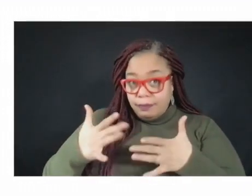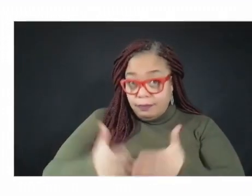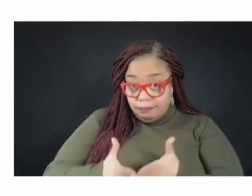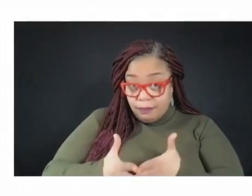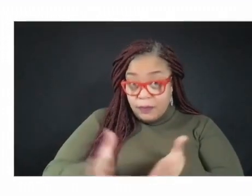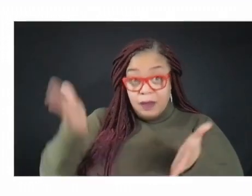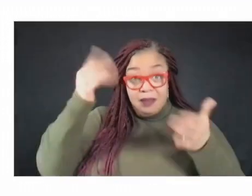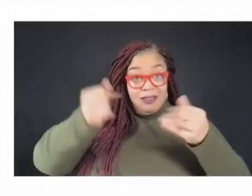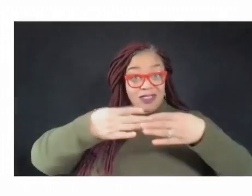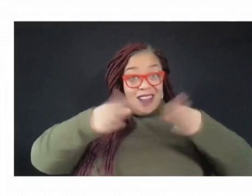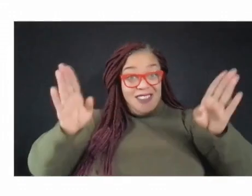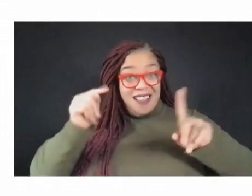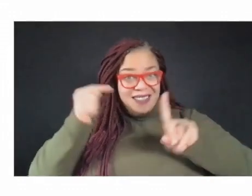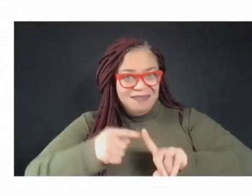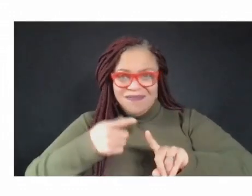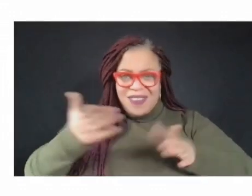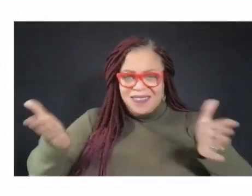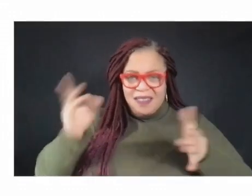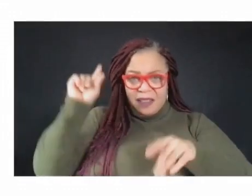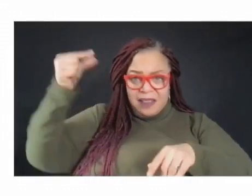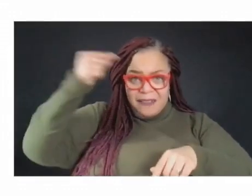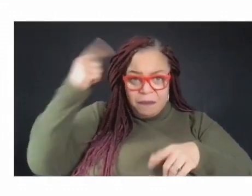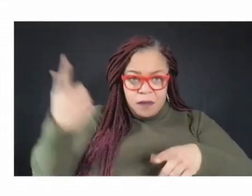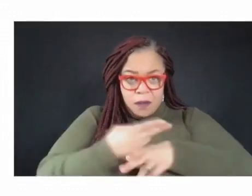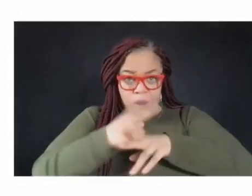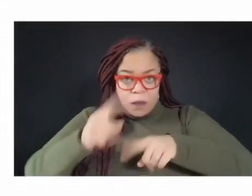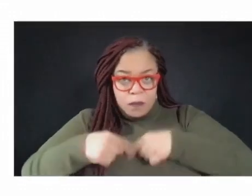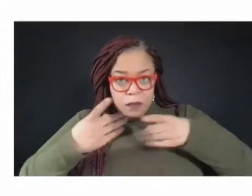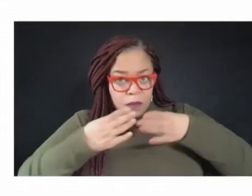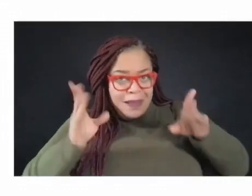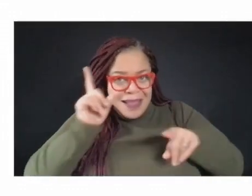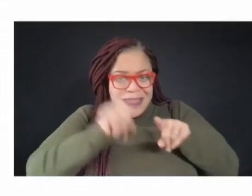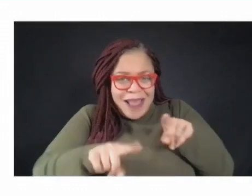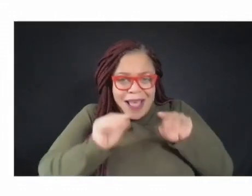be in forums like this shared with other